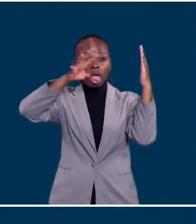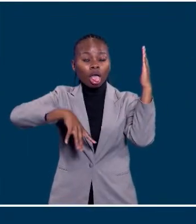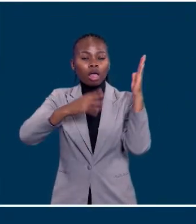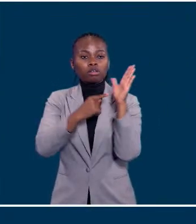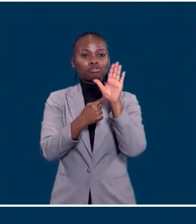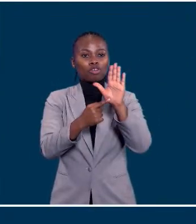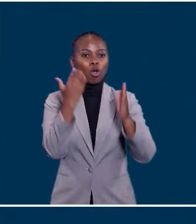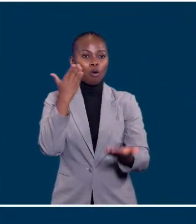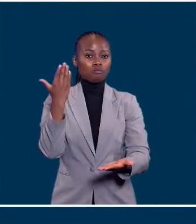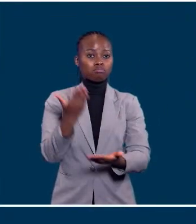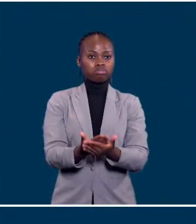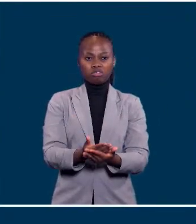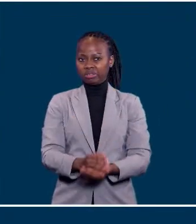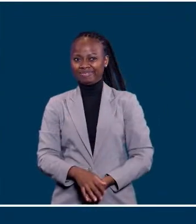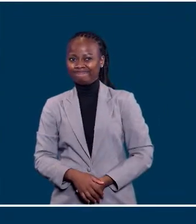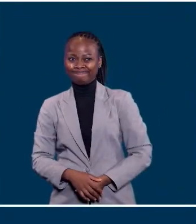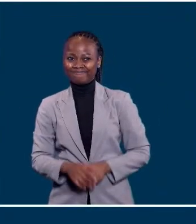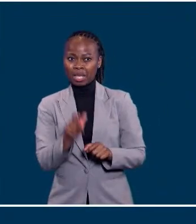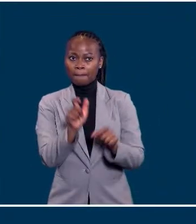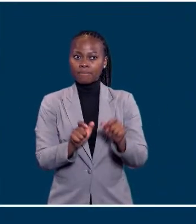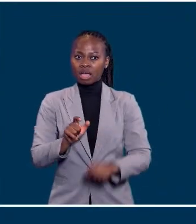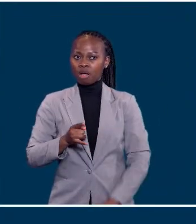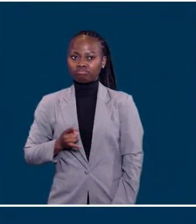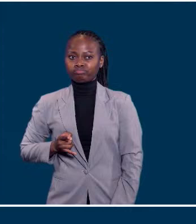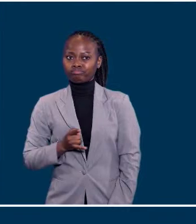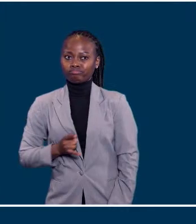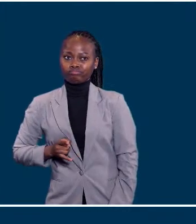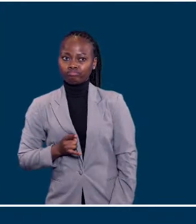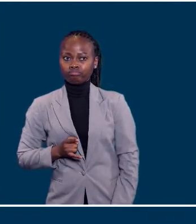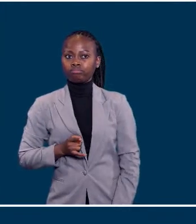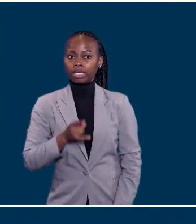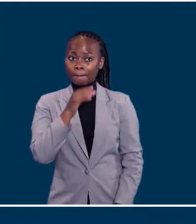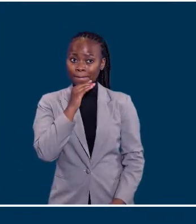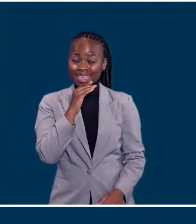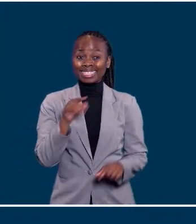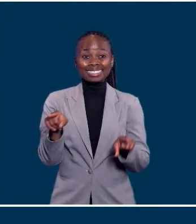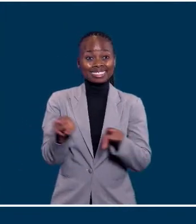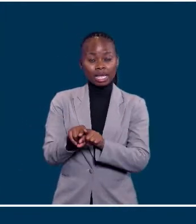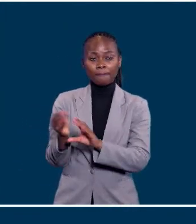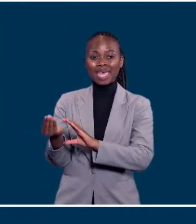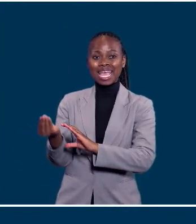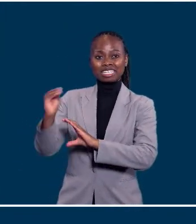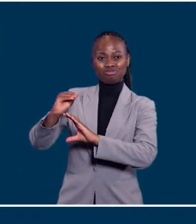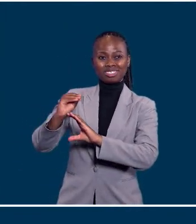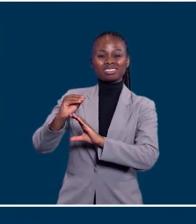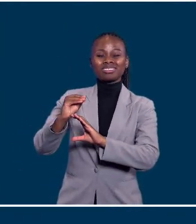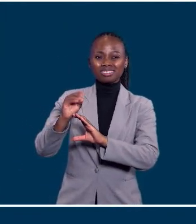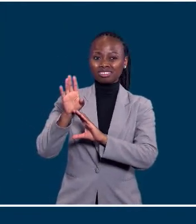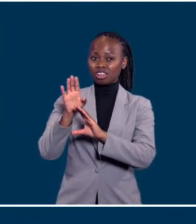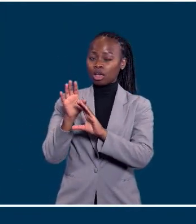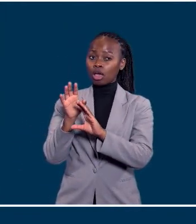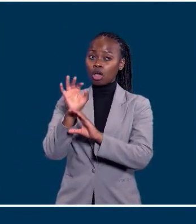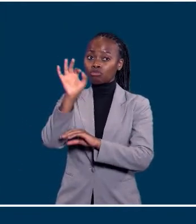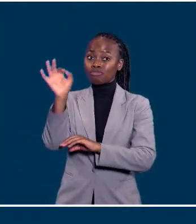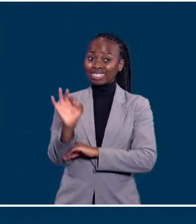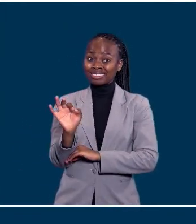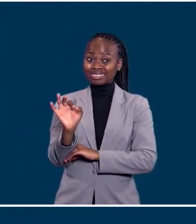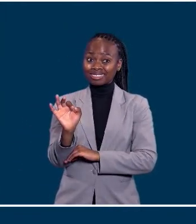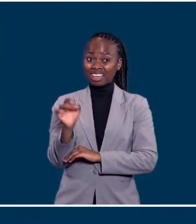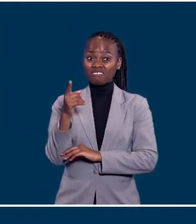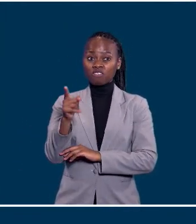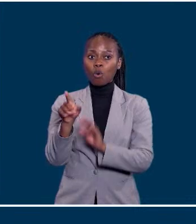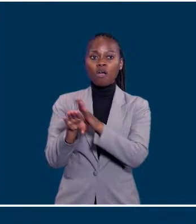that uncertainty actually looks like when it translates into interest rate expectations in advanced